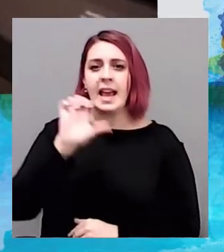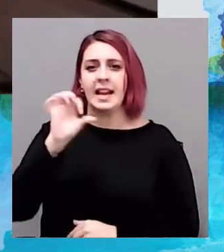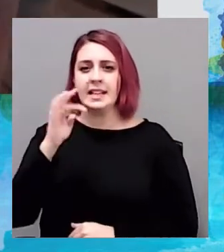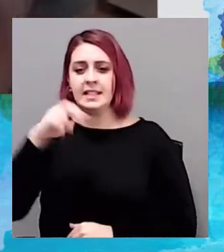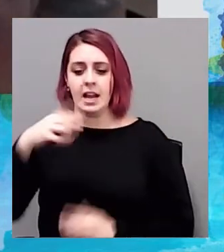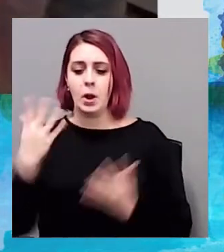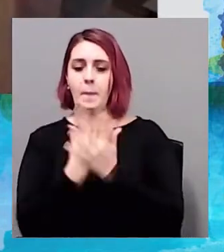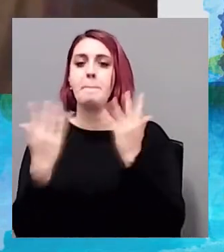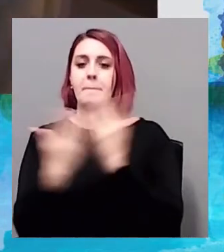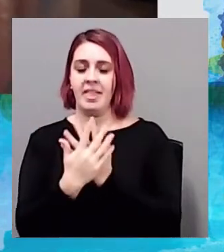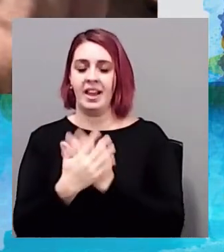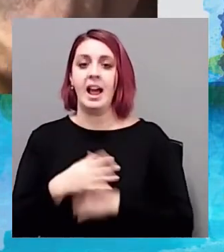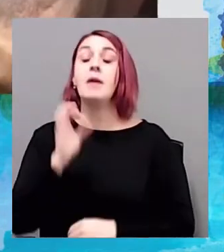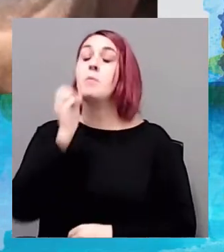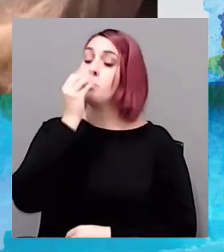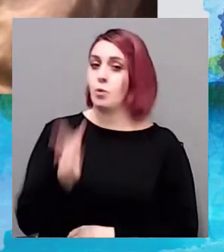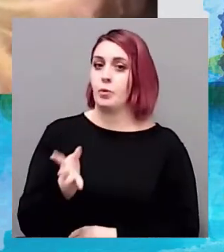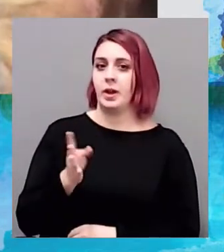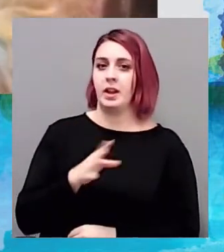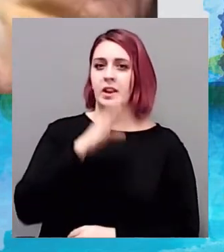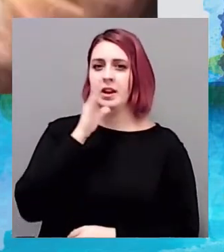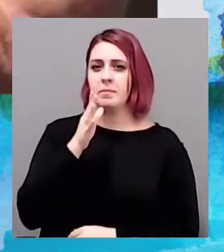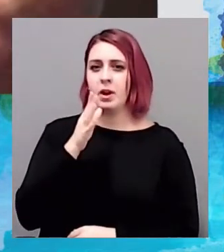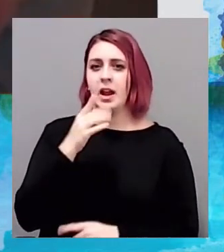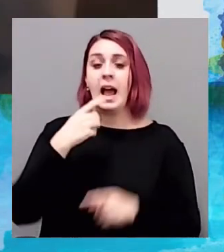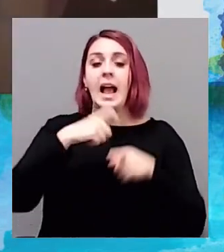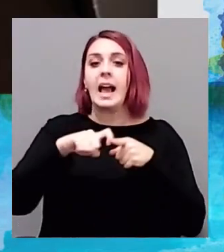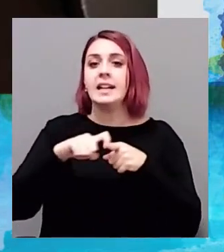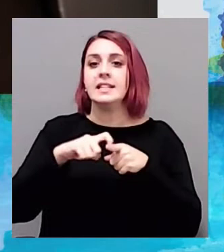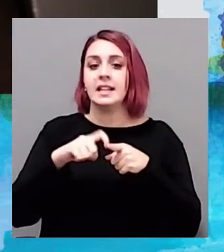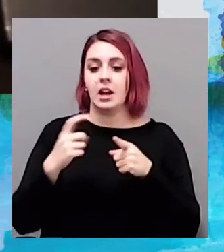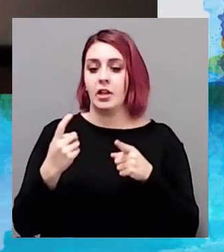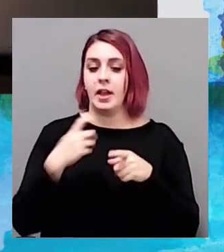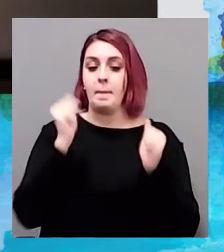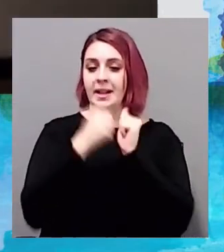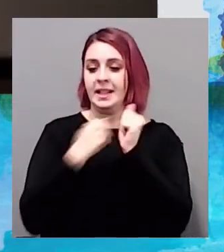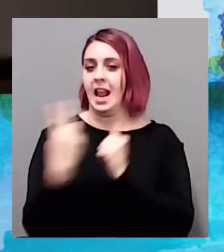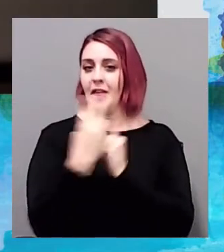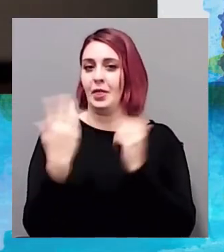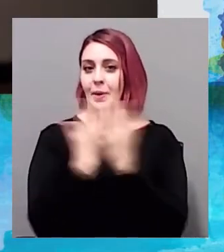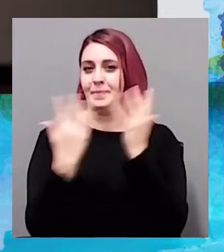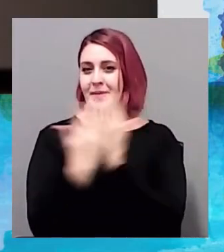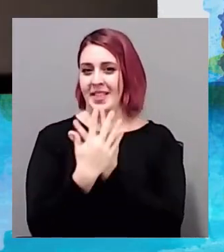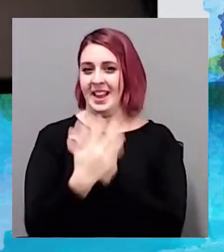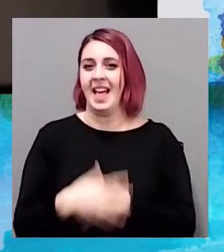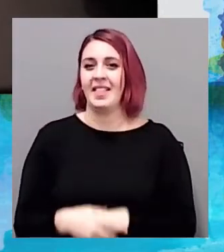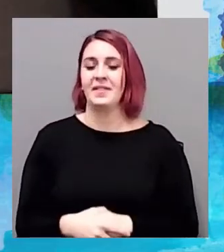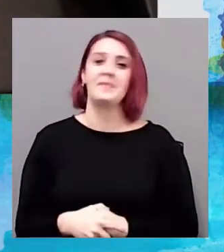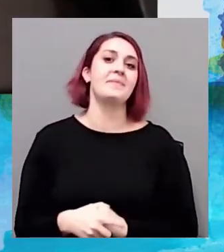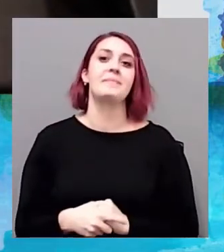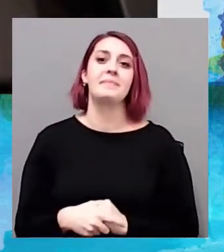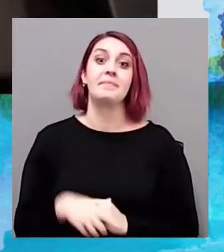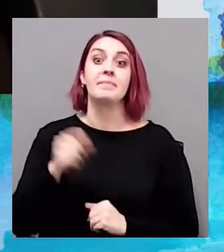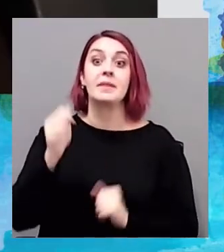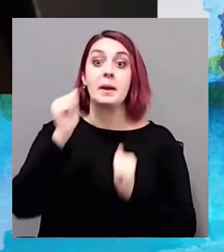The guide in the museum is asking the participants if they can tell what kind of material it is. It's a copper